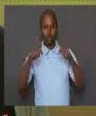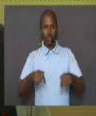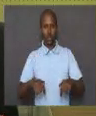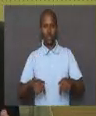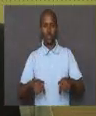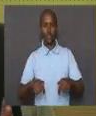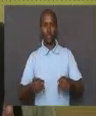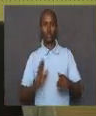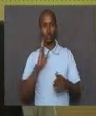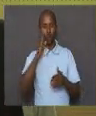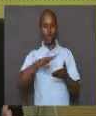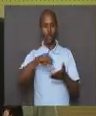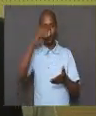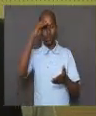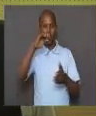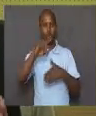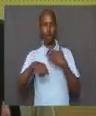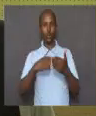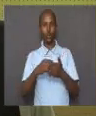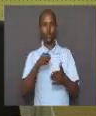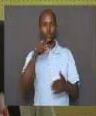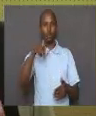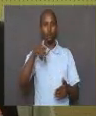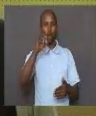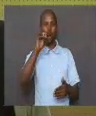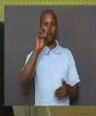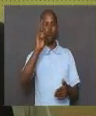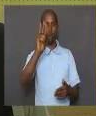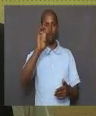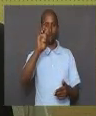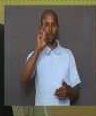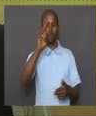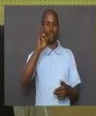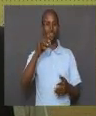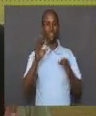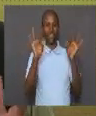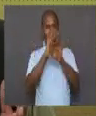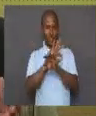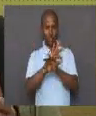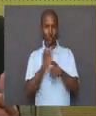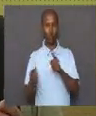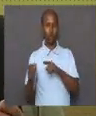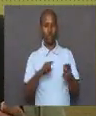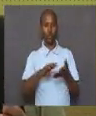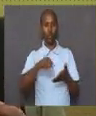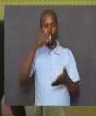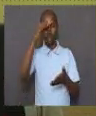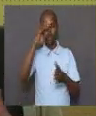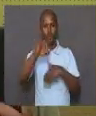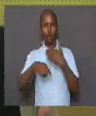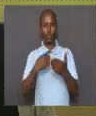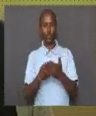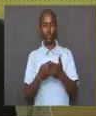Today, we will learn about power functions. We will also learn